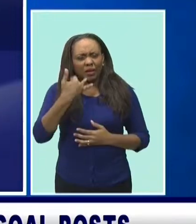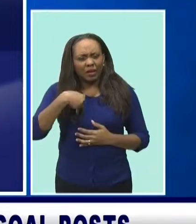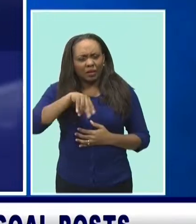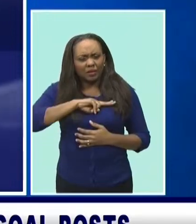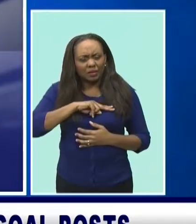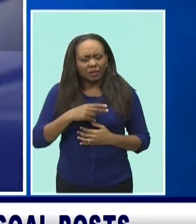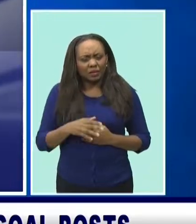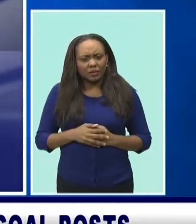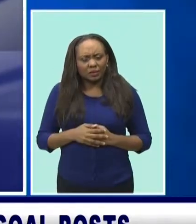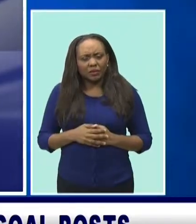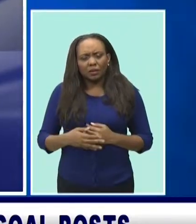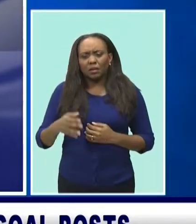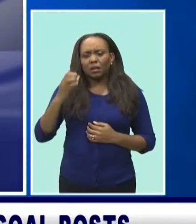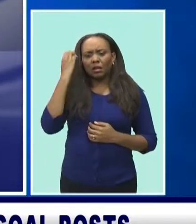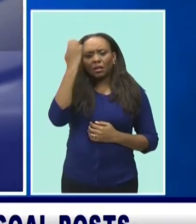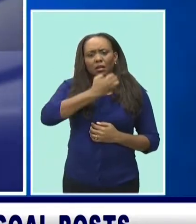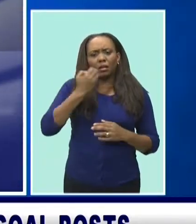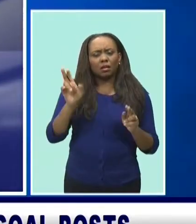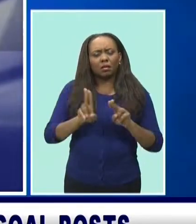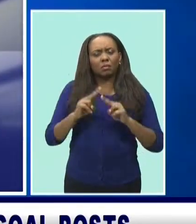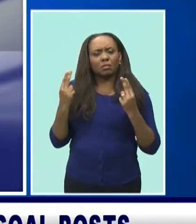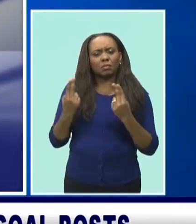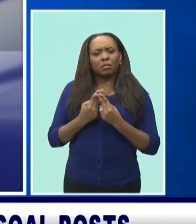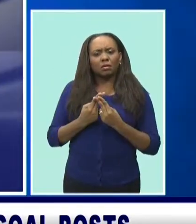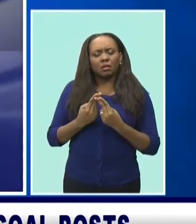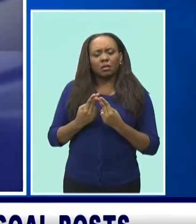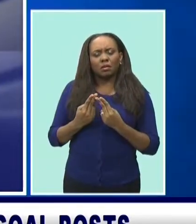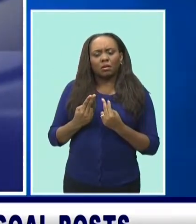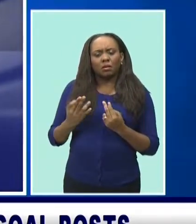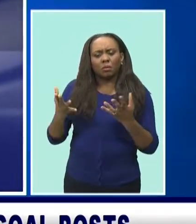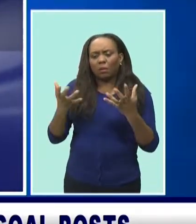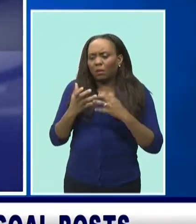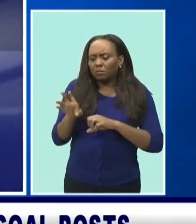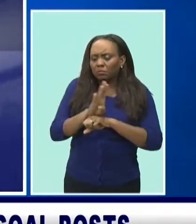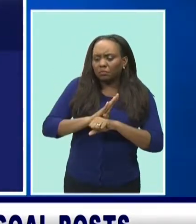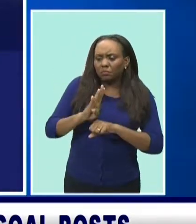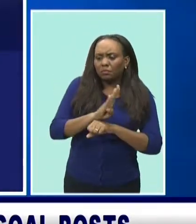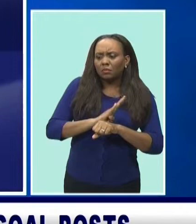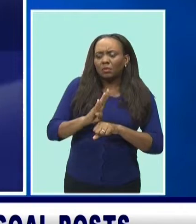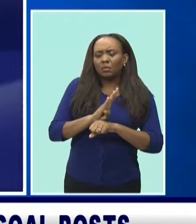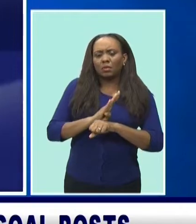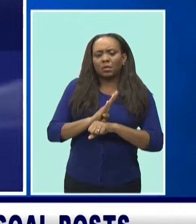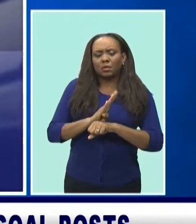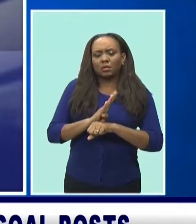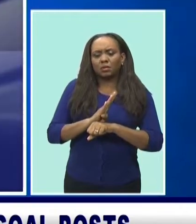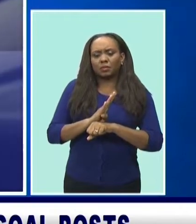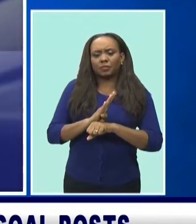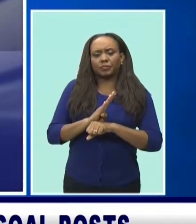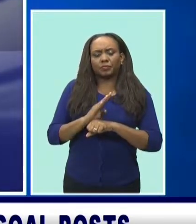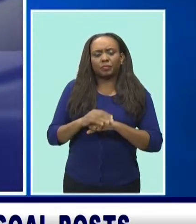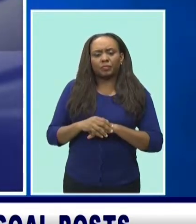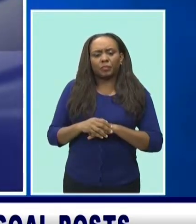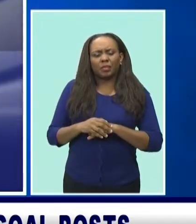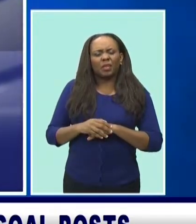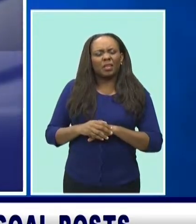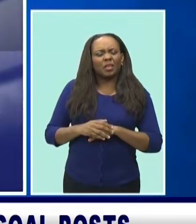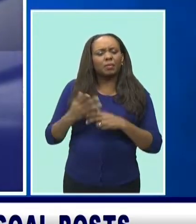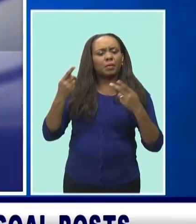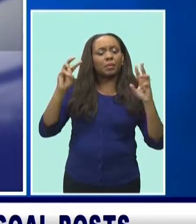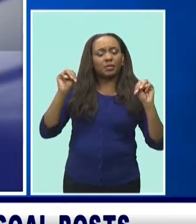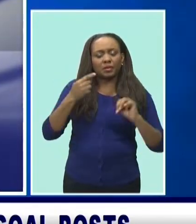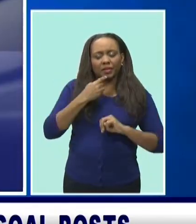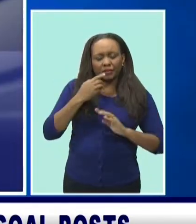the EU is asking for Barbados, as the Prime Minister would have alluded to in her budget